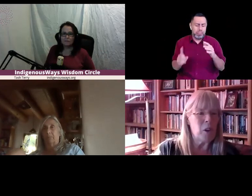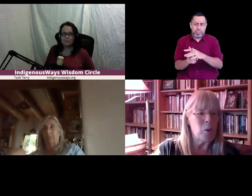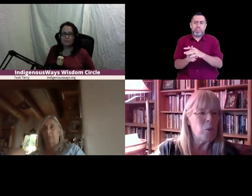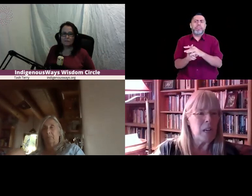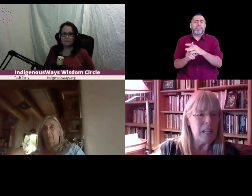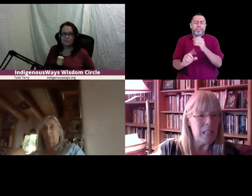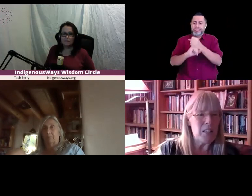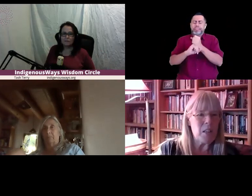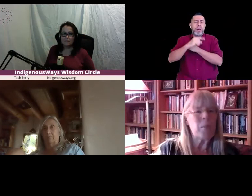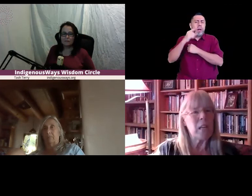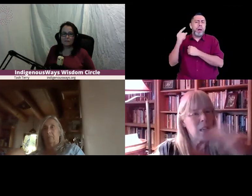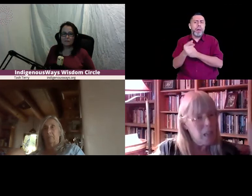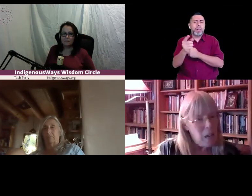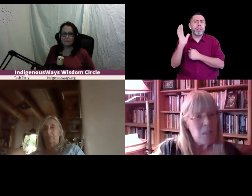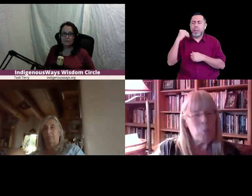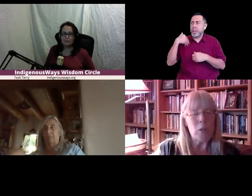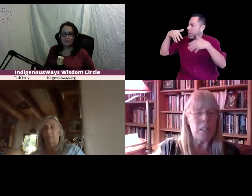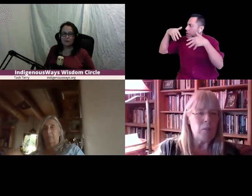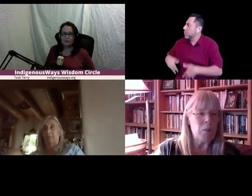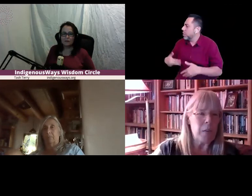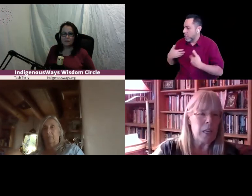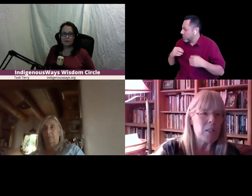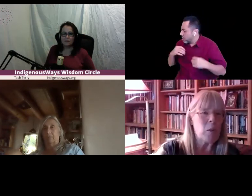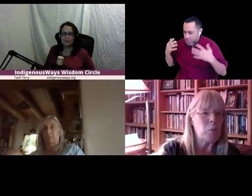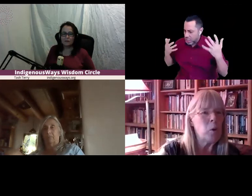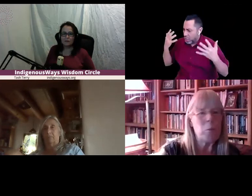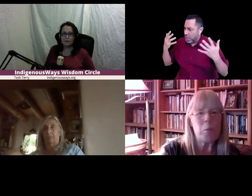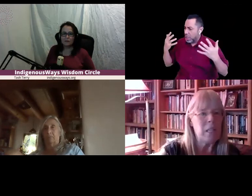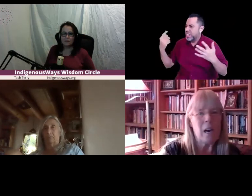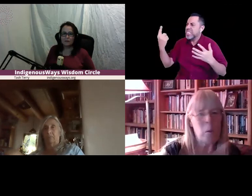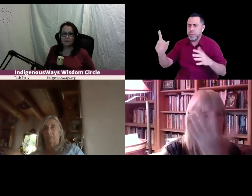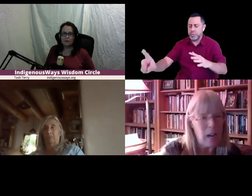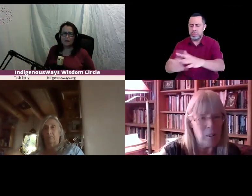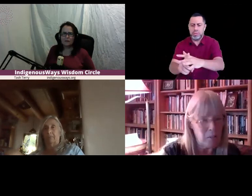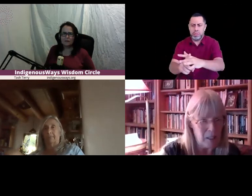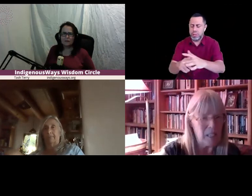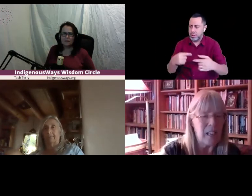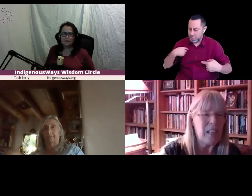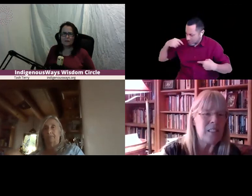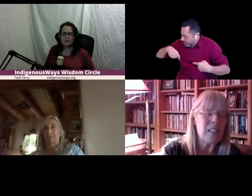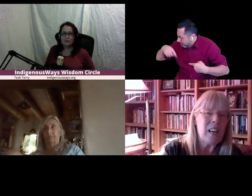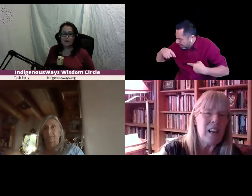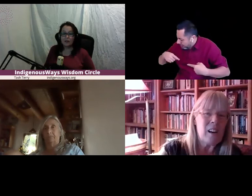you know, when I needed something, someone did for me, someone pulled me up out of nothing.